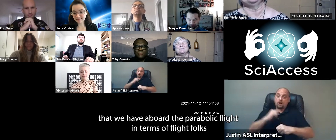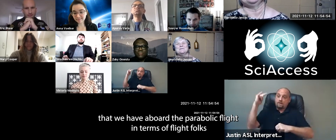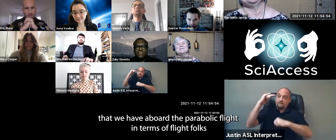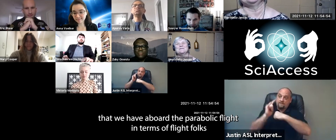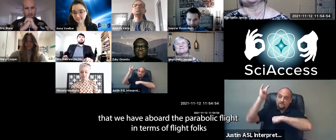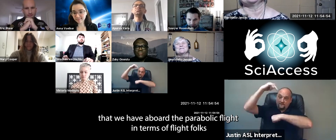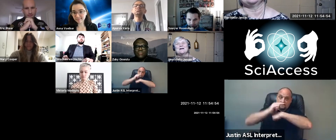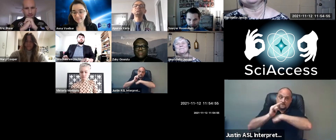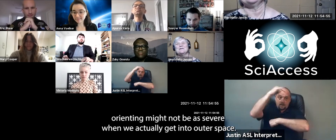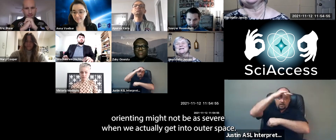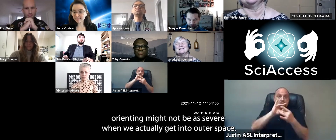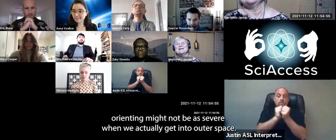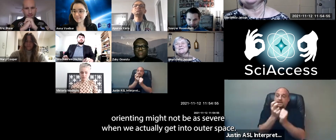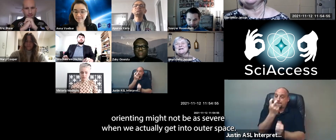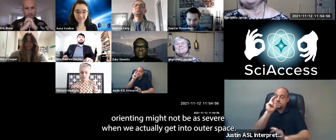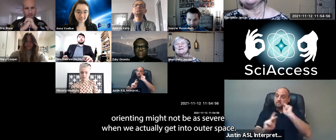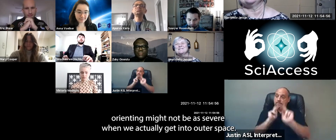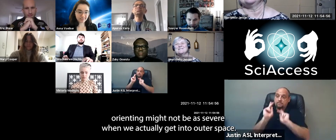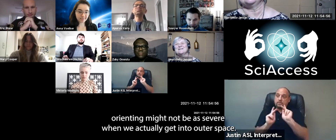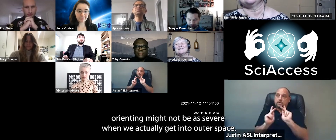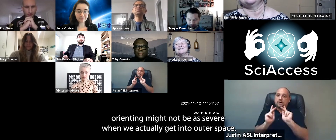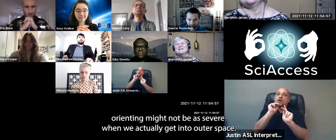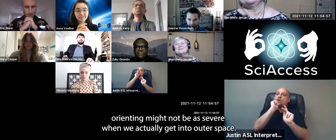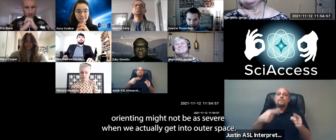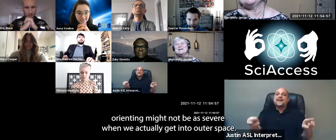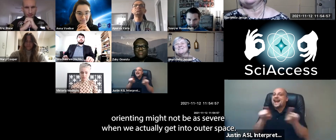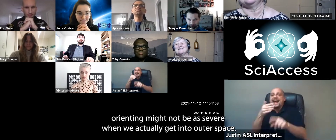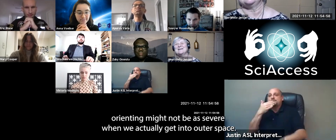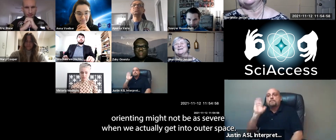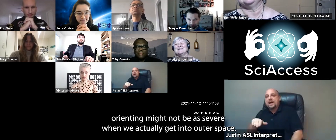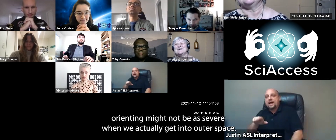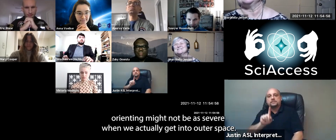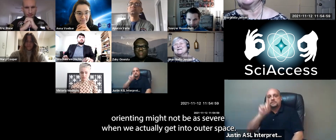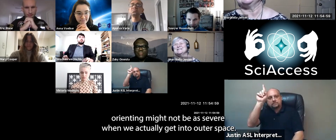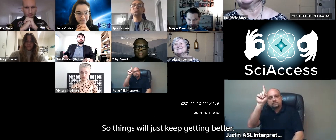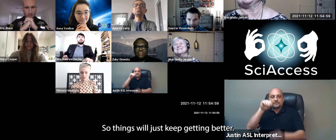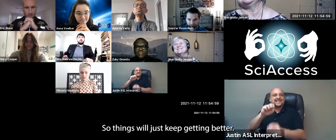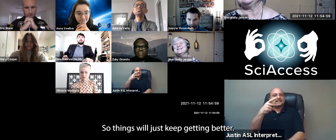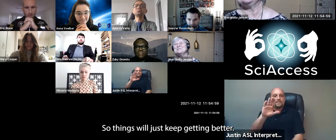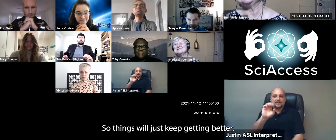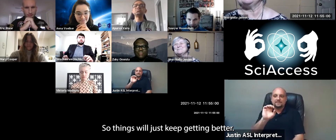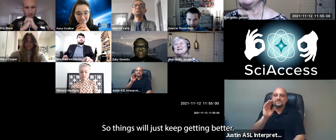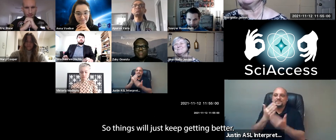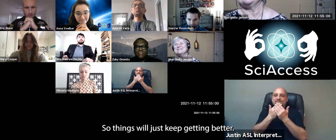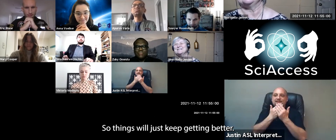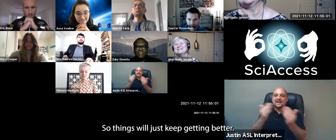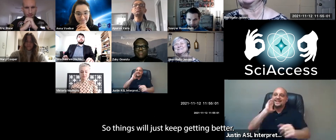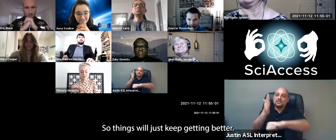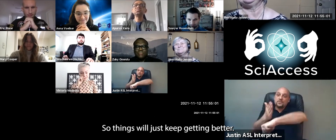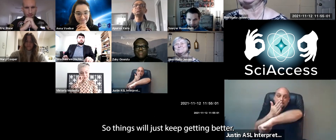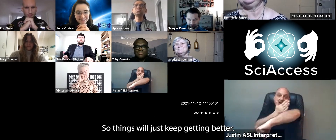of blind folks orienting might not be as severe when we actually get into outer space. So things will just keep getting